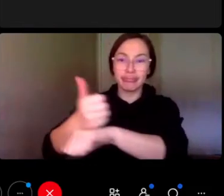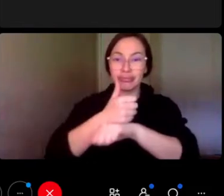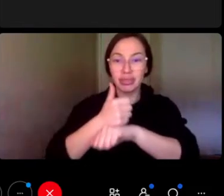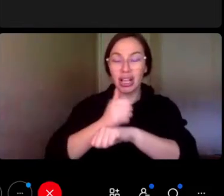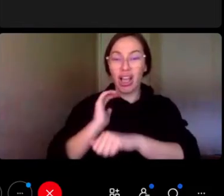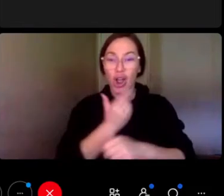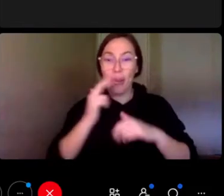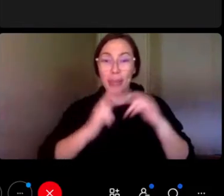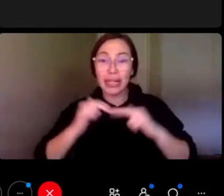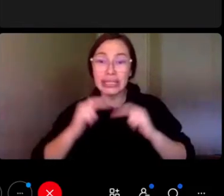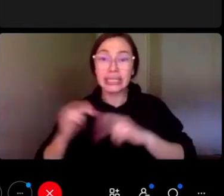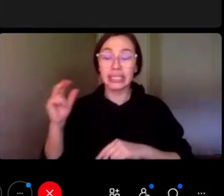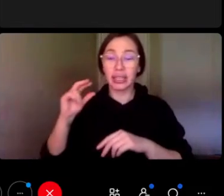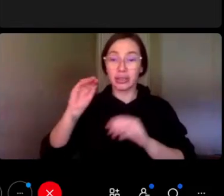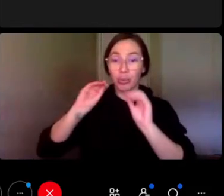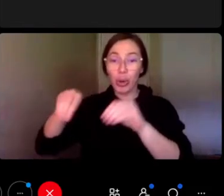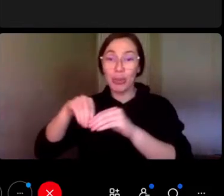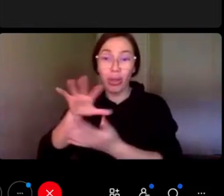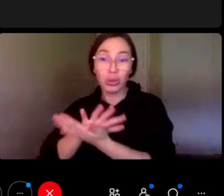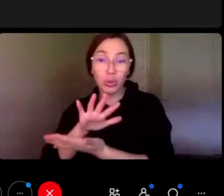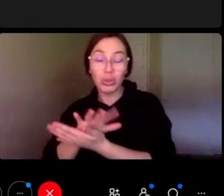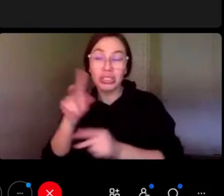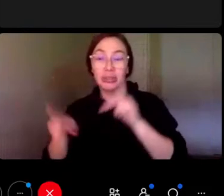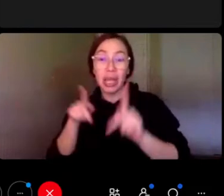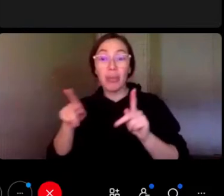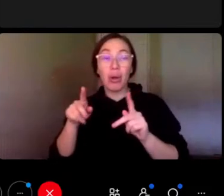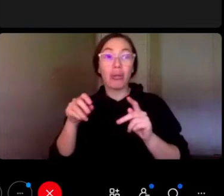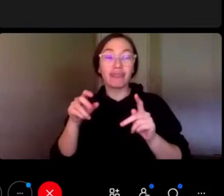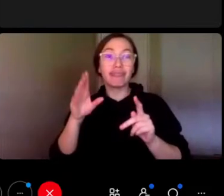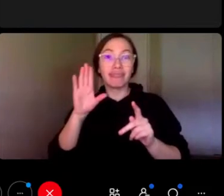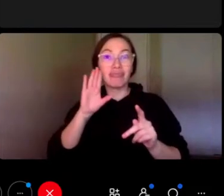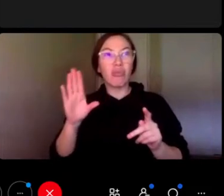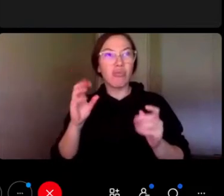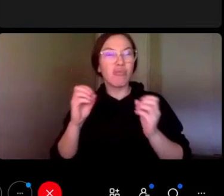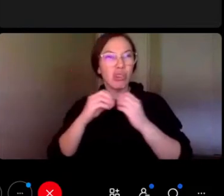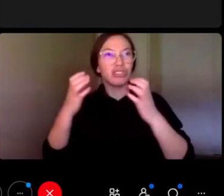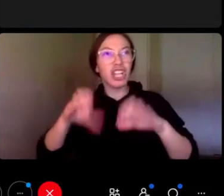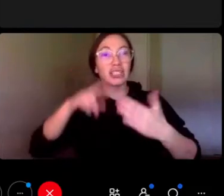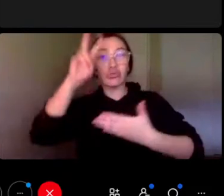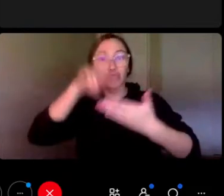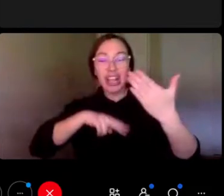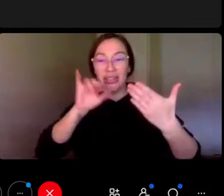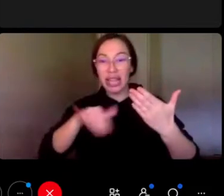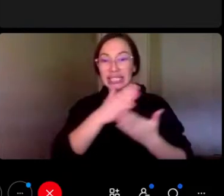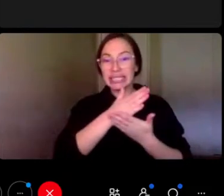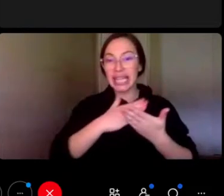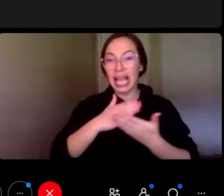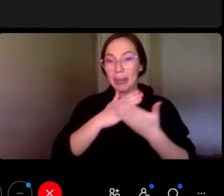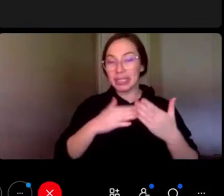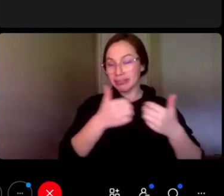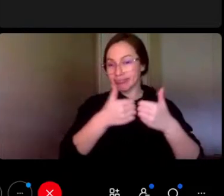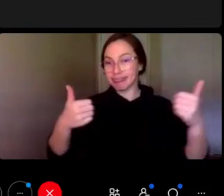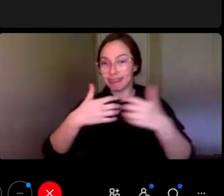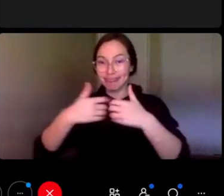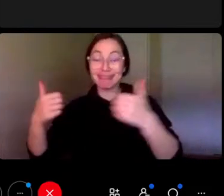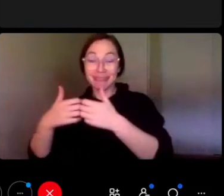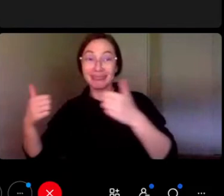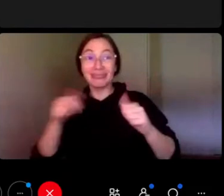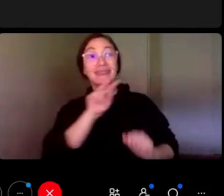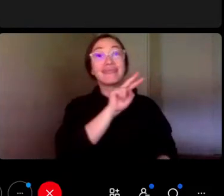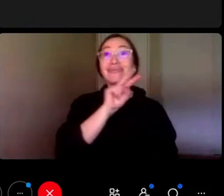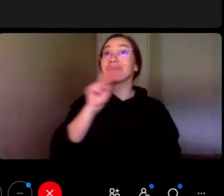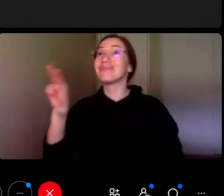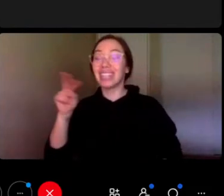our buildings, our schools, people more likely to read those segments mm-hmm. and start having a